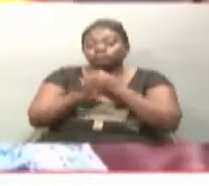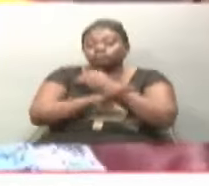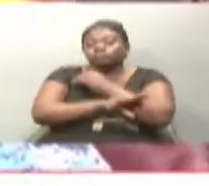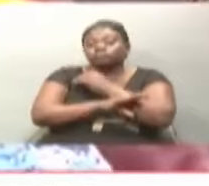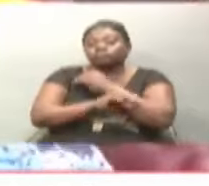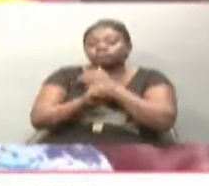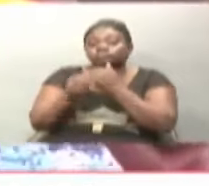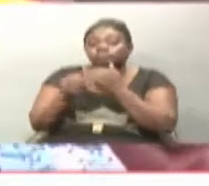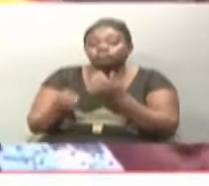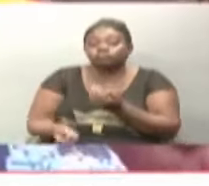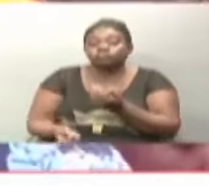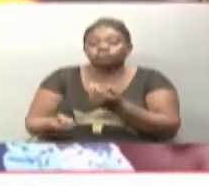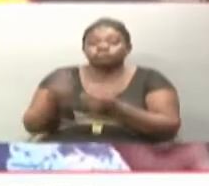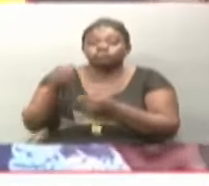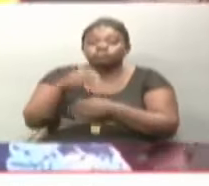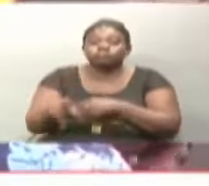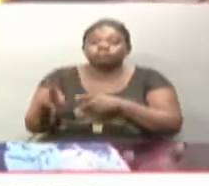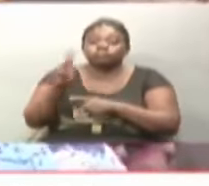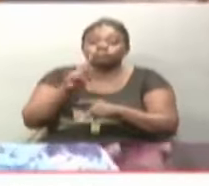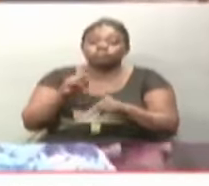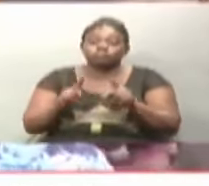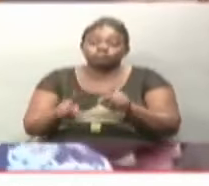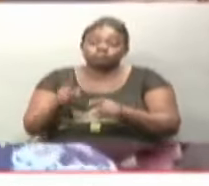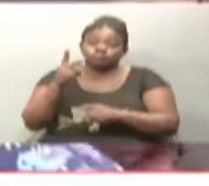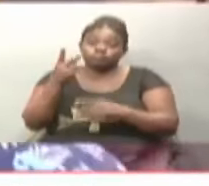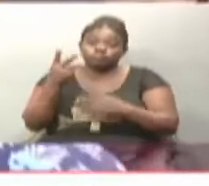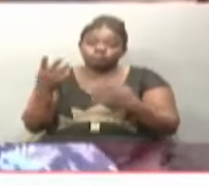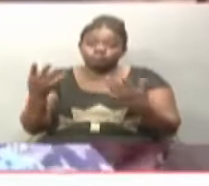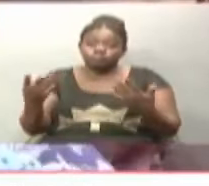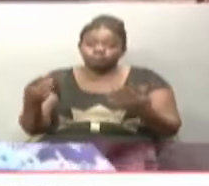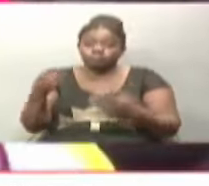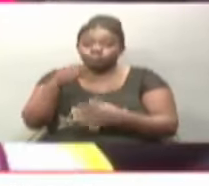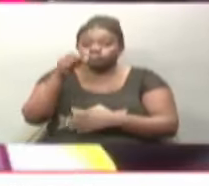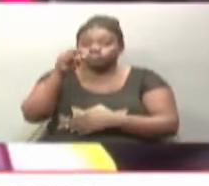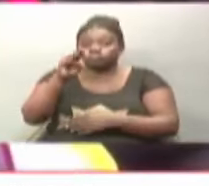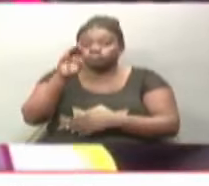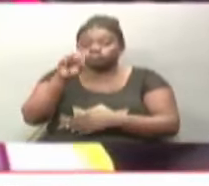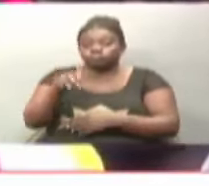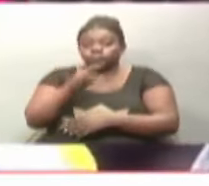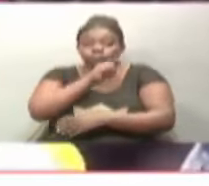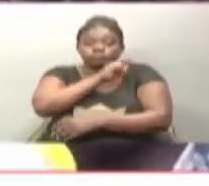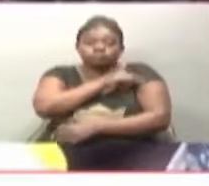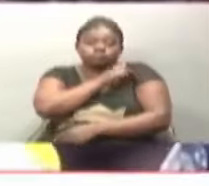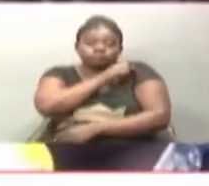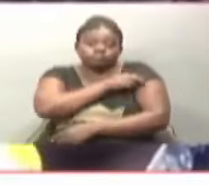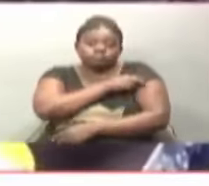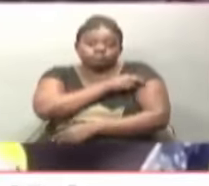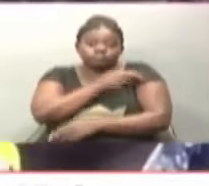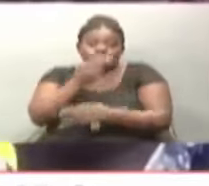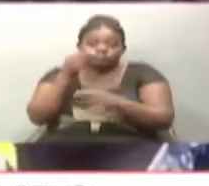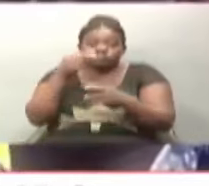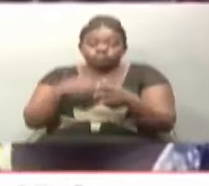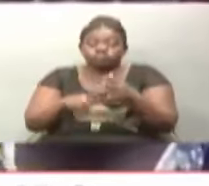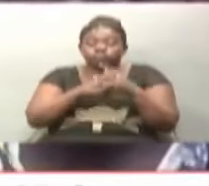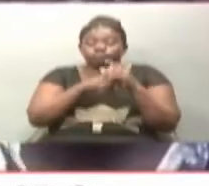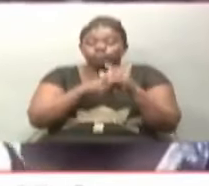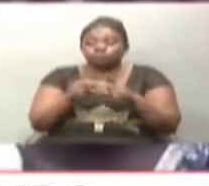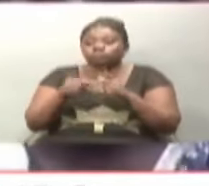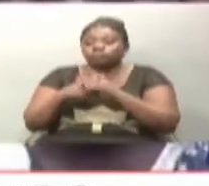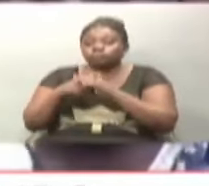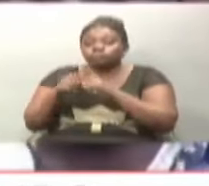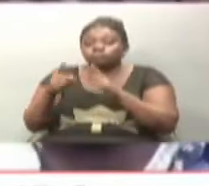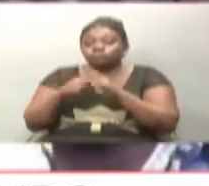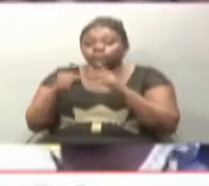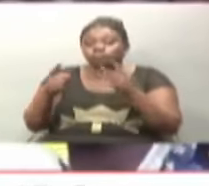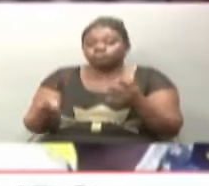babi ni mapamba tu seba abu ni baba tababiri ni daba li gombe mtu ali baba diri te kwa de kunduka bina tu wadu sel tu bali kaunga